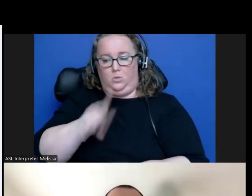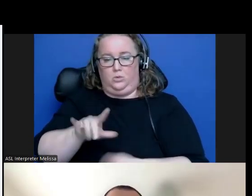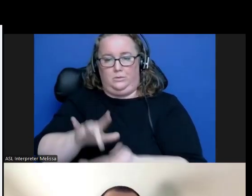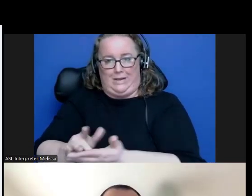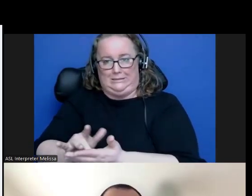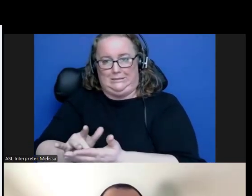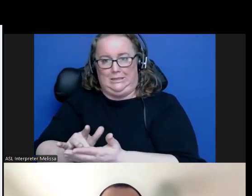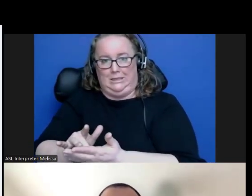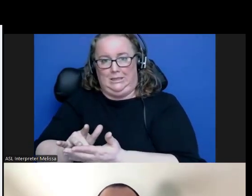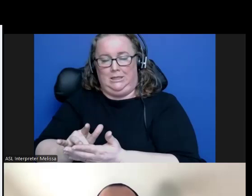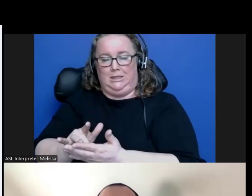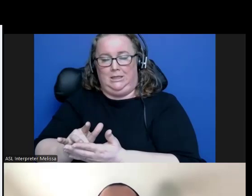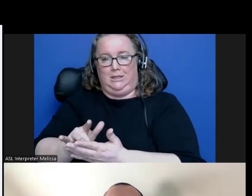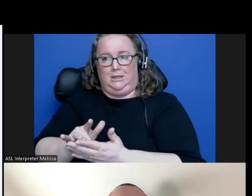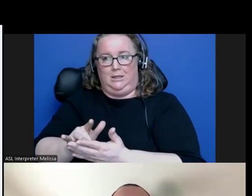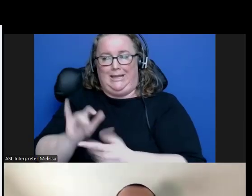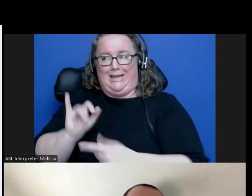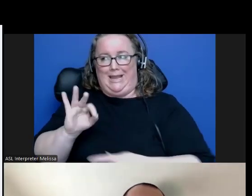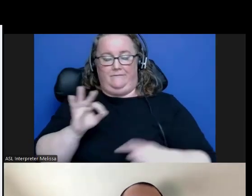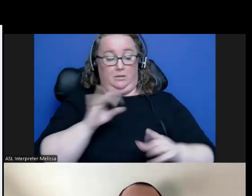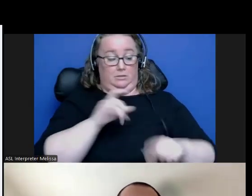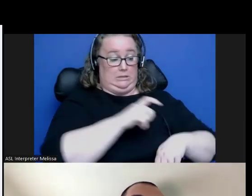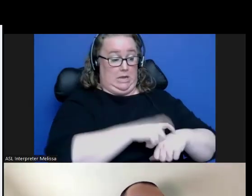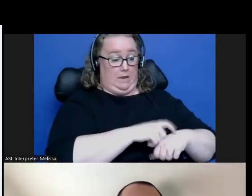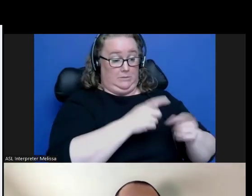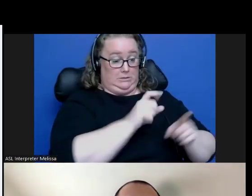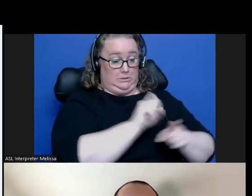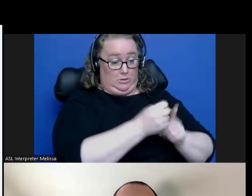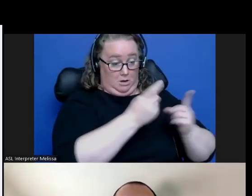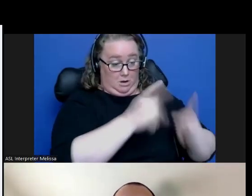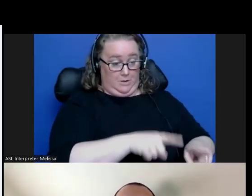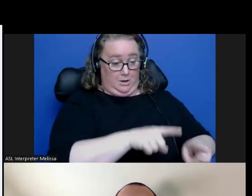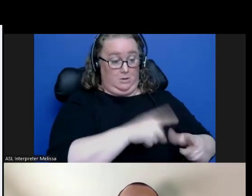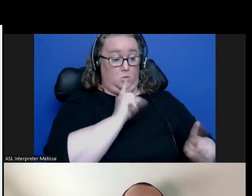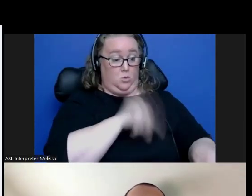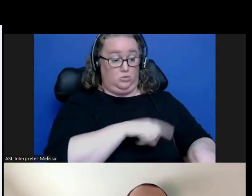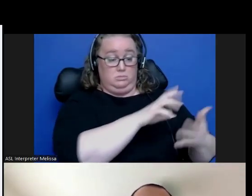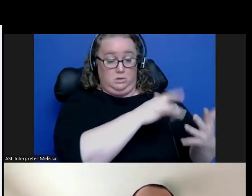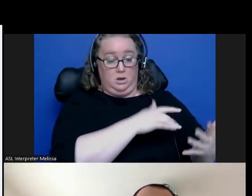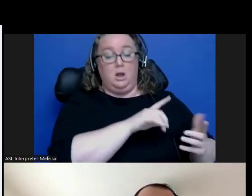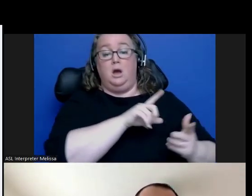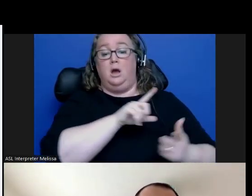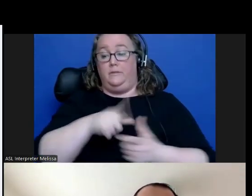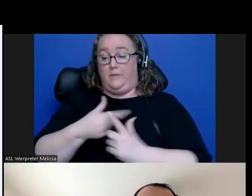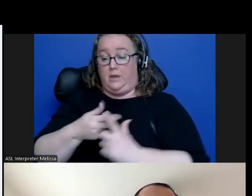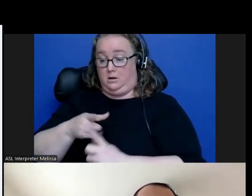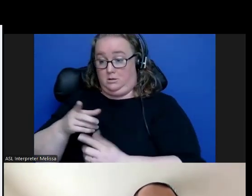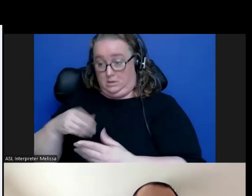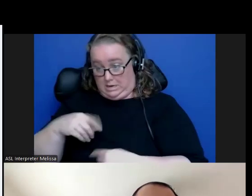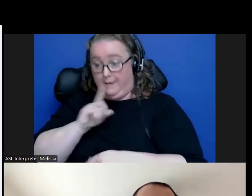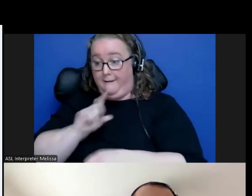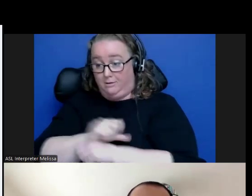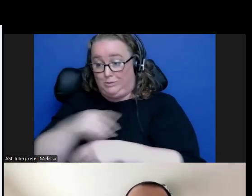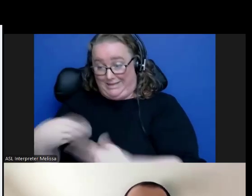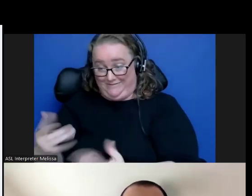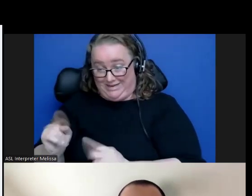the time it was ordered and the time it was administered. Out of 311 medication